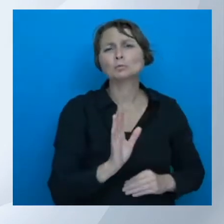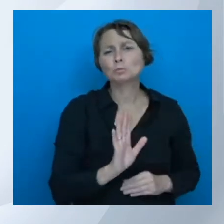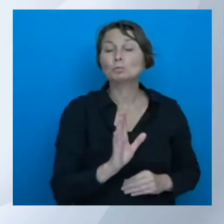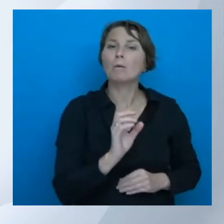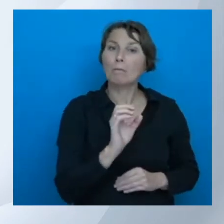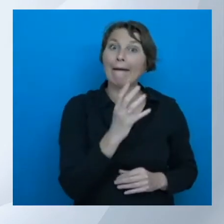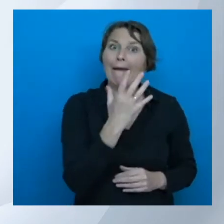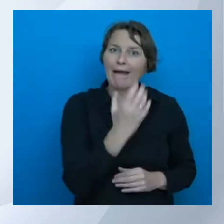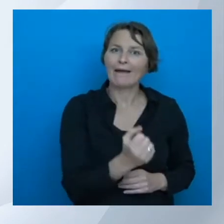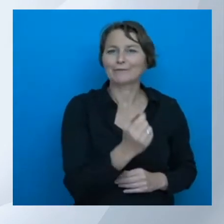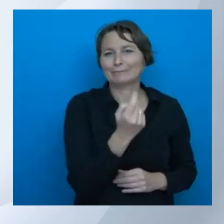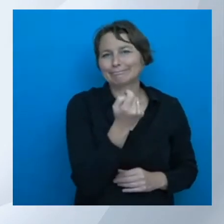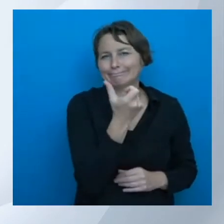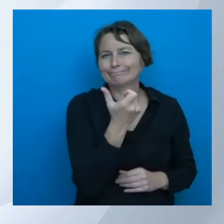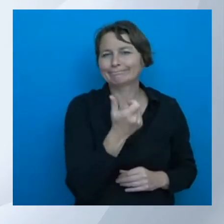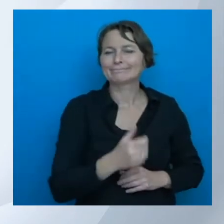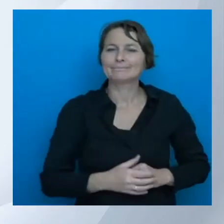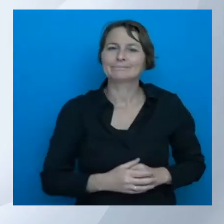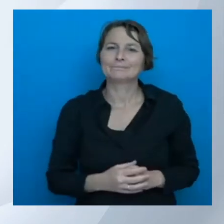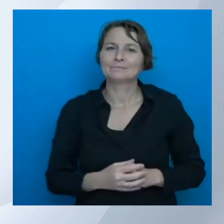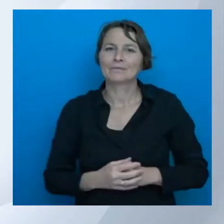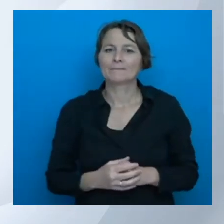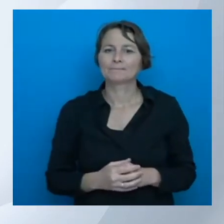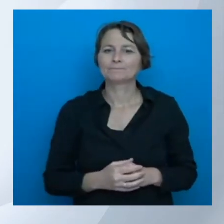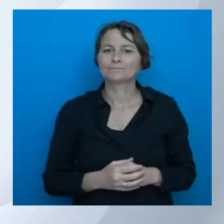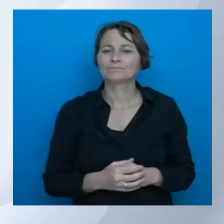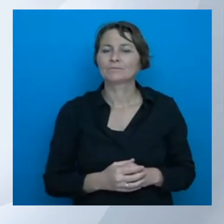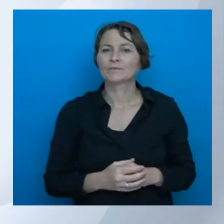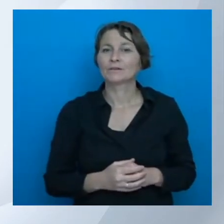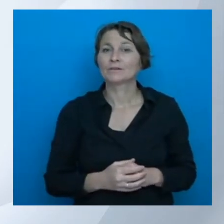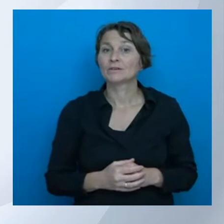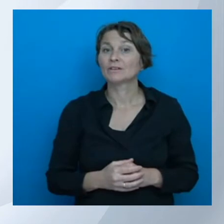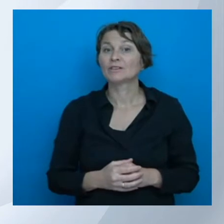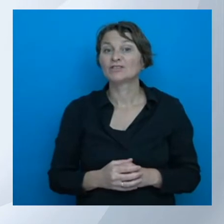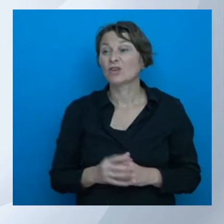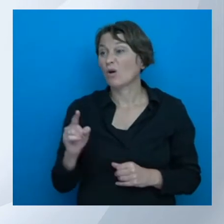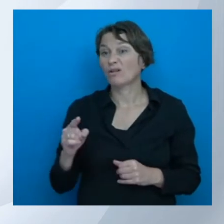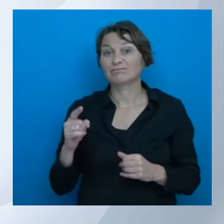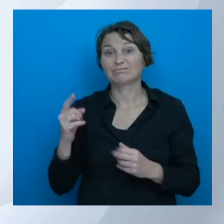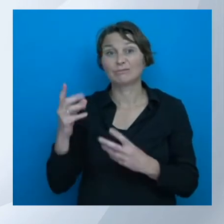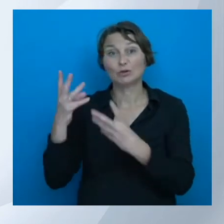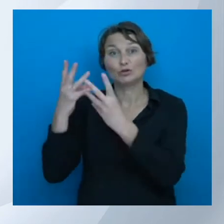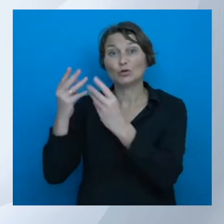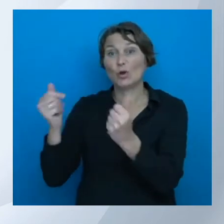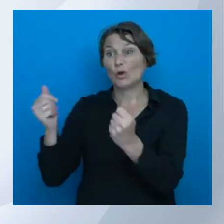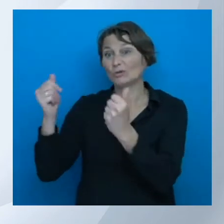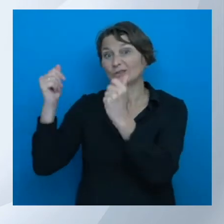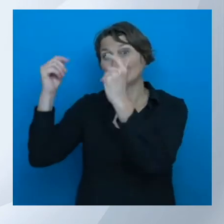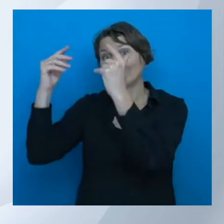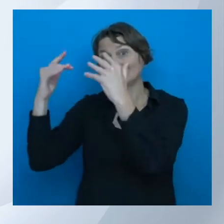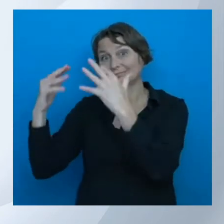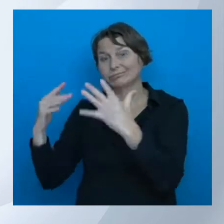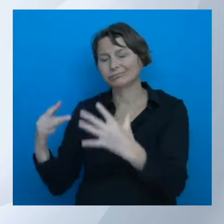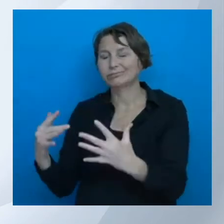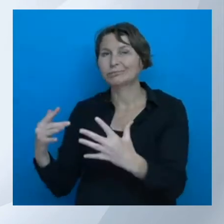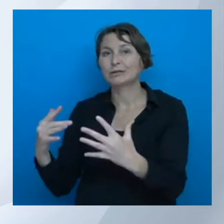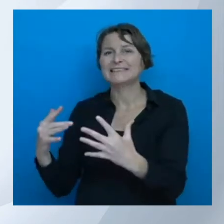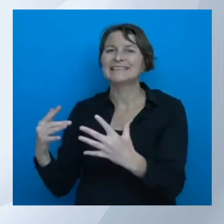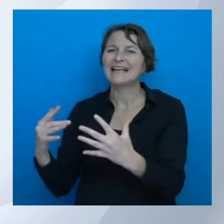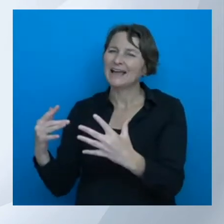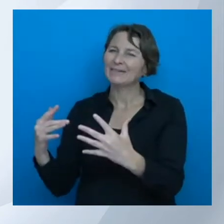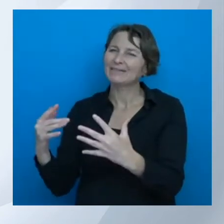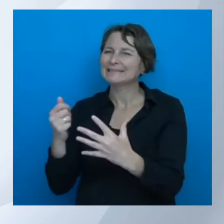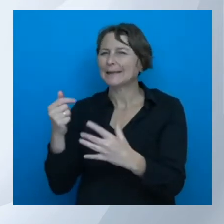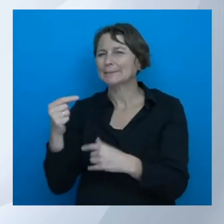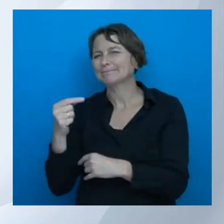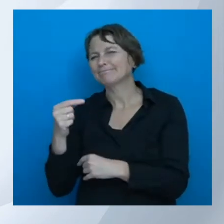course, there's downsides with all of these solutions, and we probably need to come up with something better. One of my